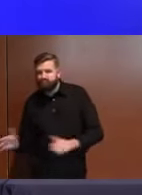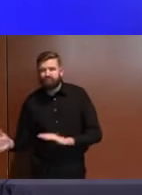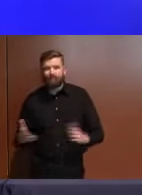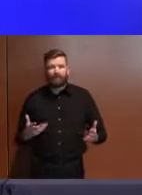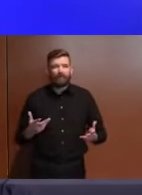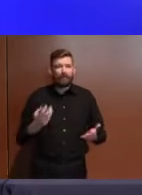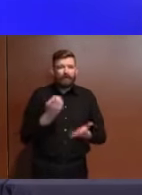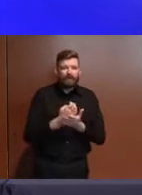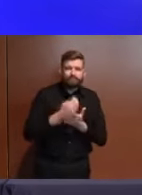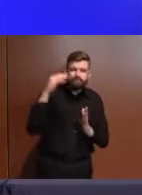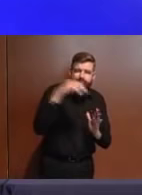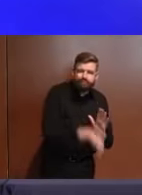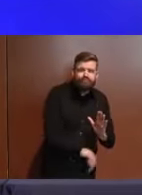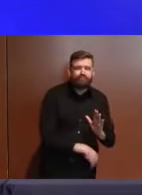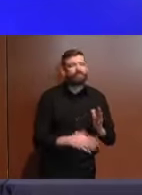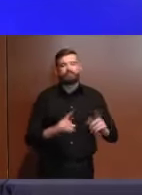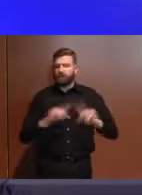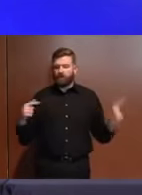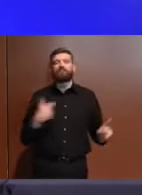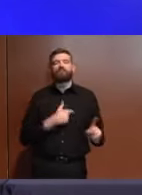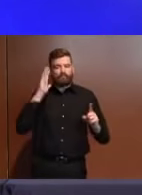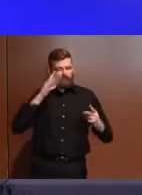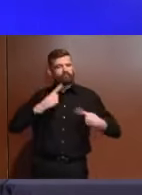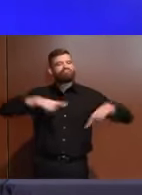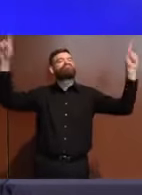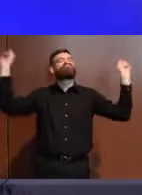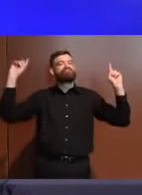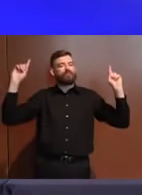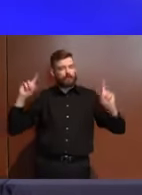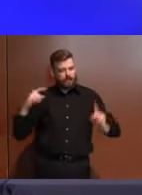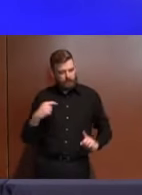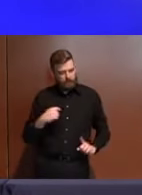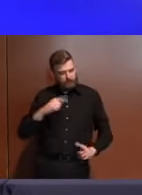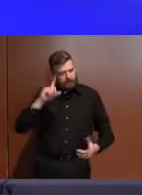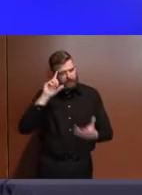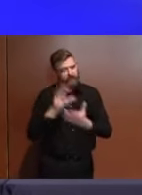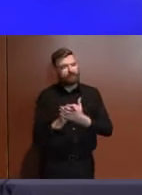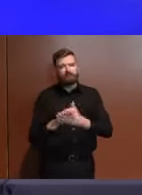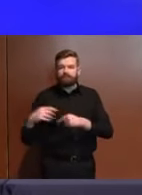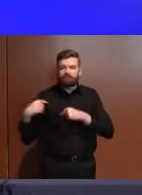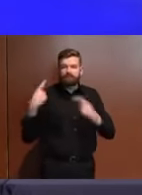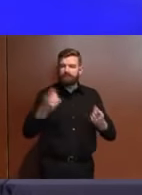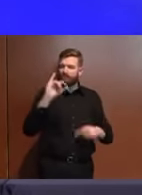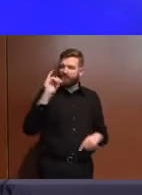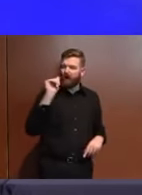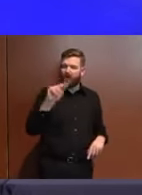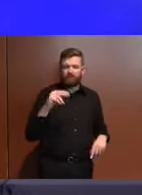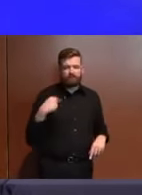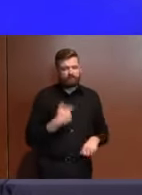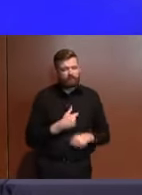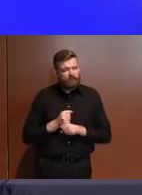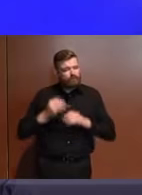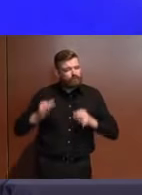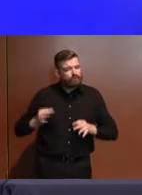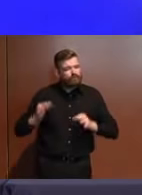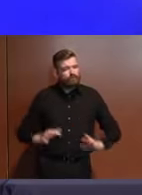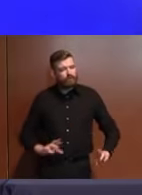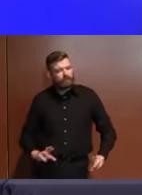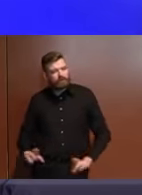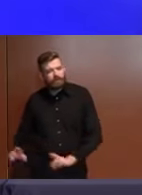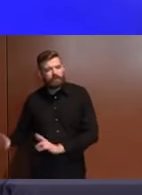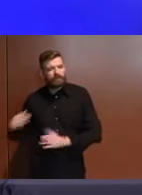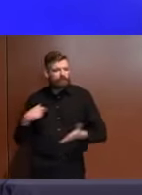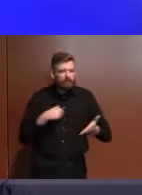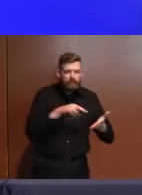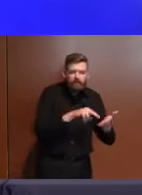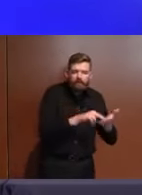order, we believe with all of our hearts, since January, we've been making every decision based on data, science, fact,